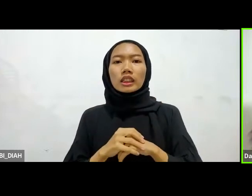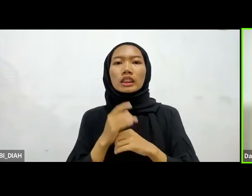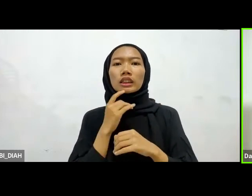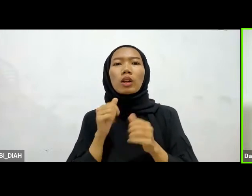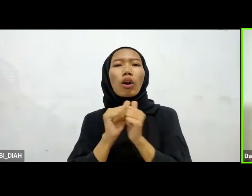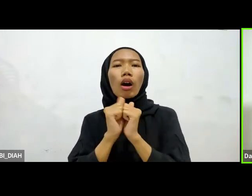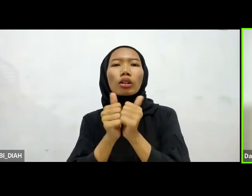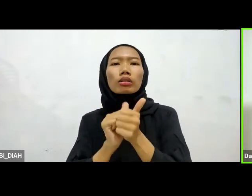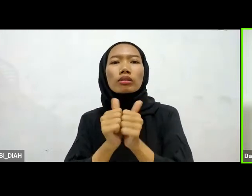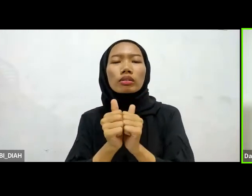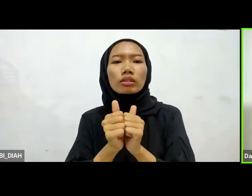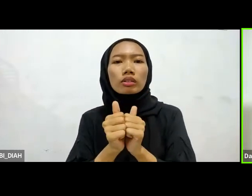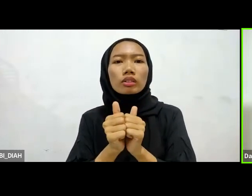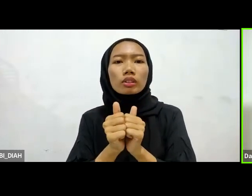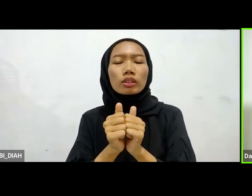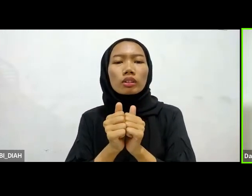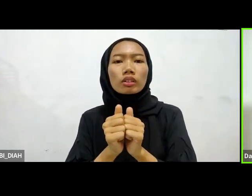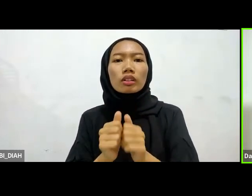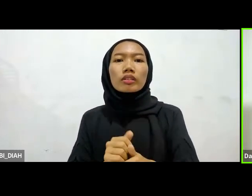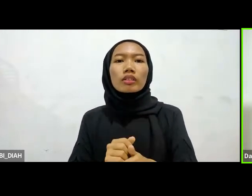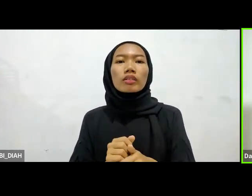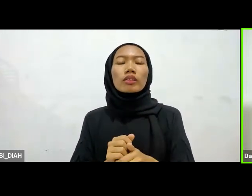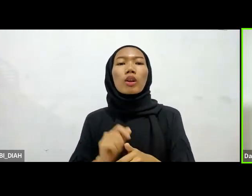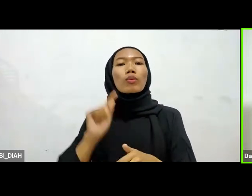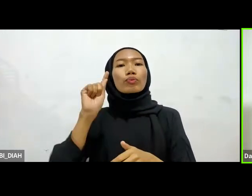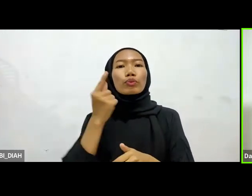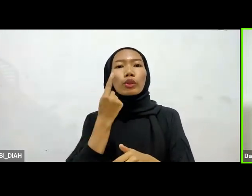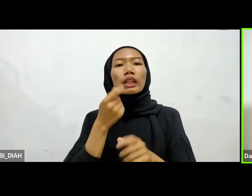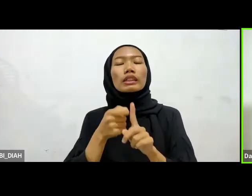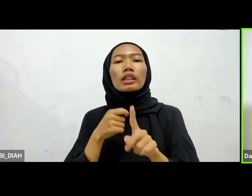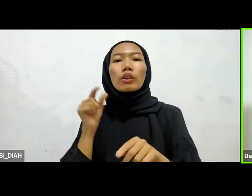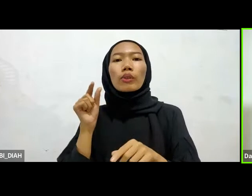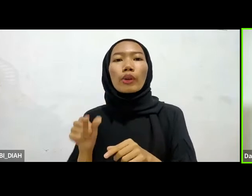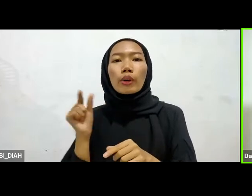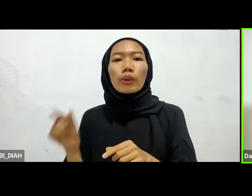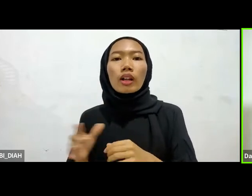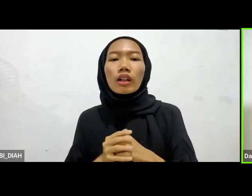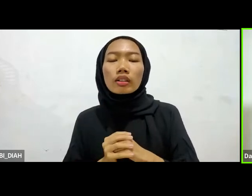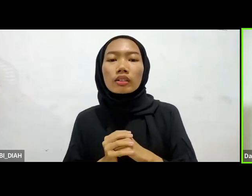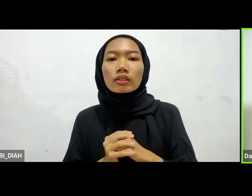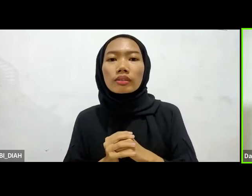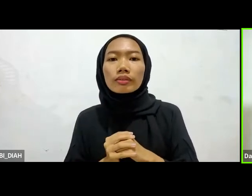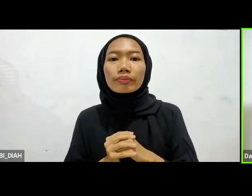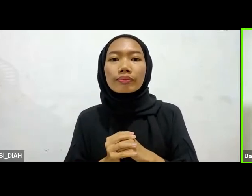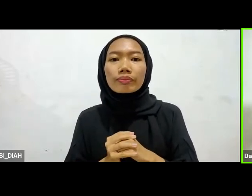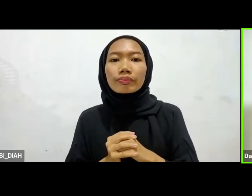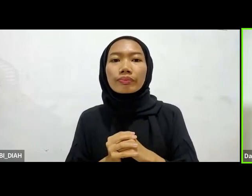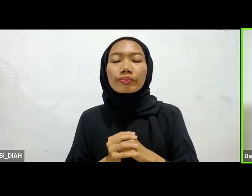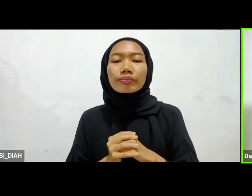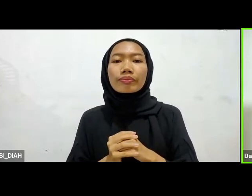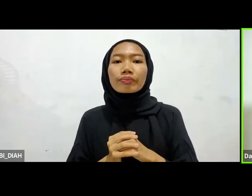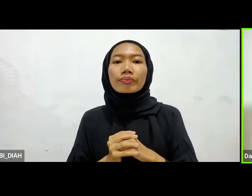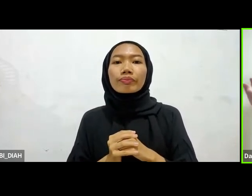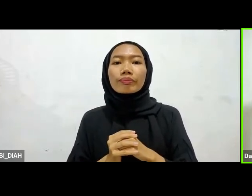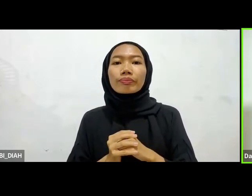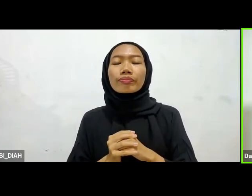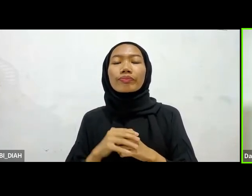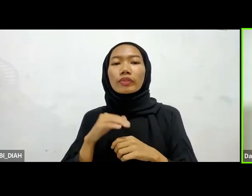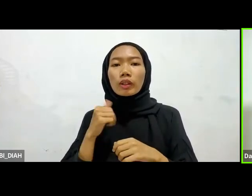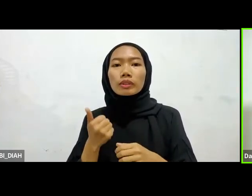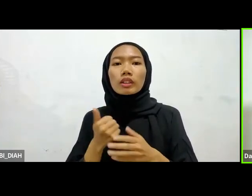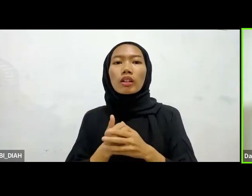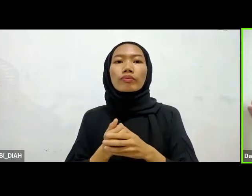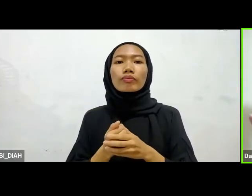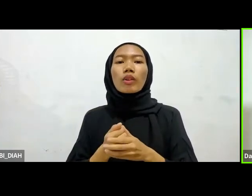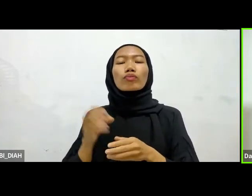say, how do we get things to them? Not, here are our divisions, you go to each of them. It has to